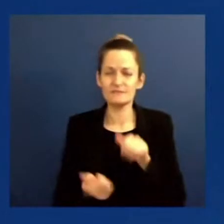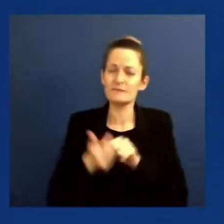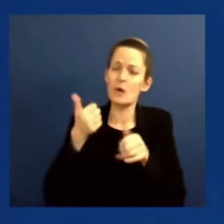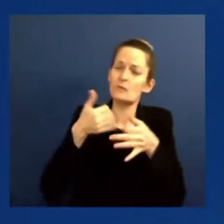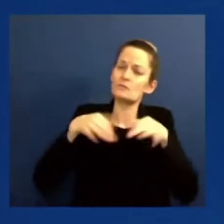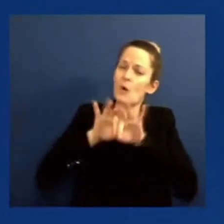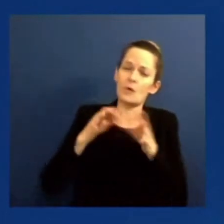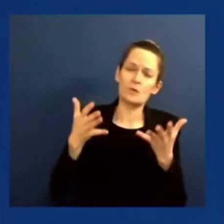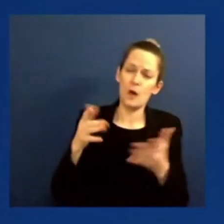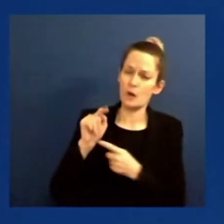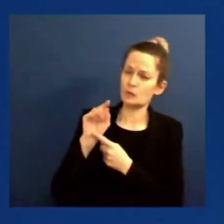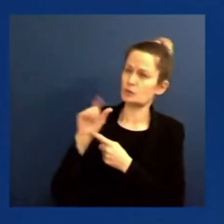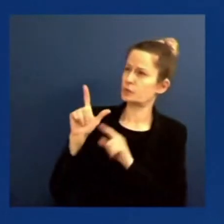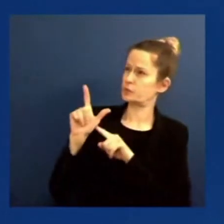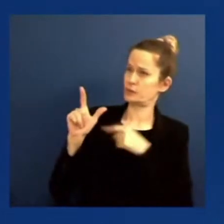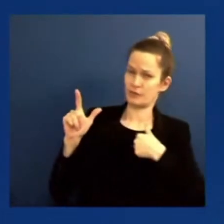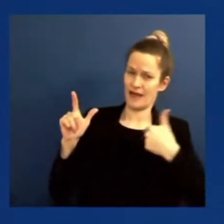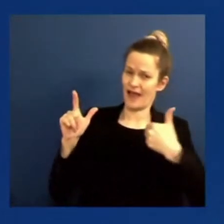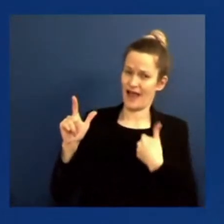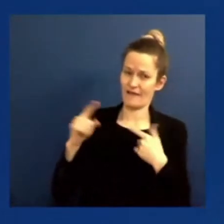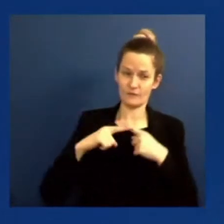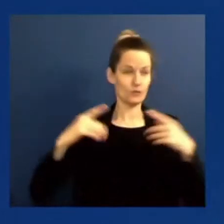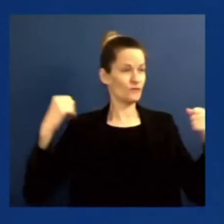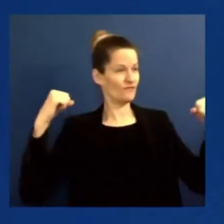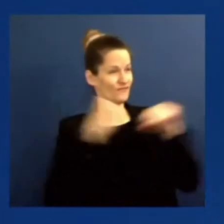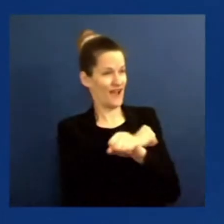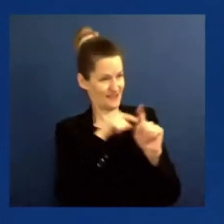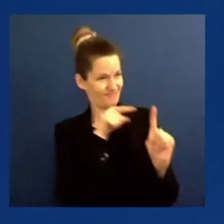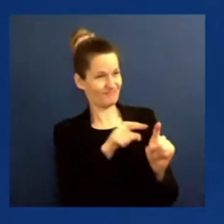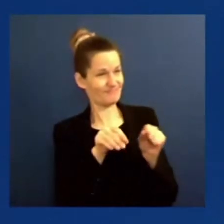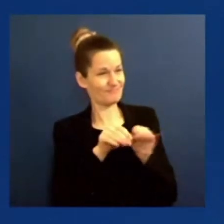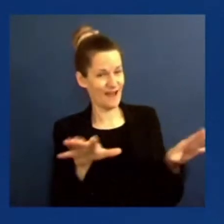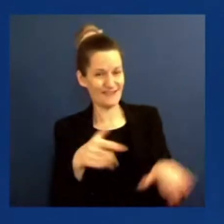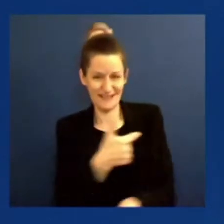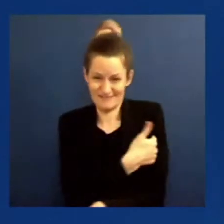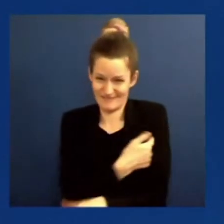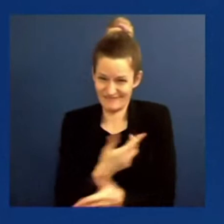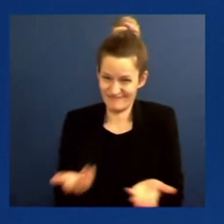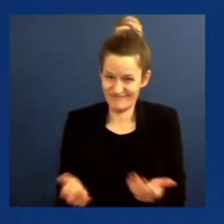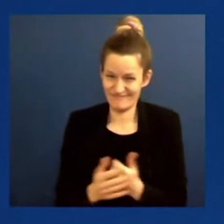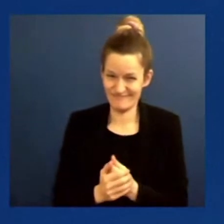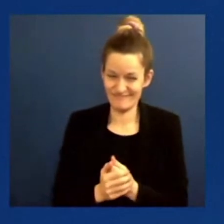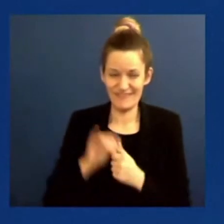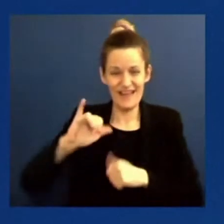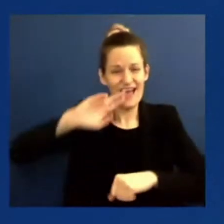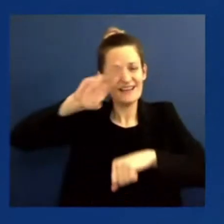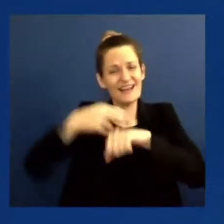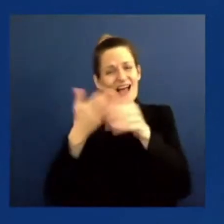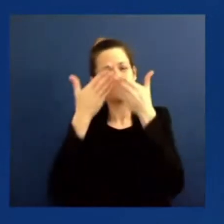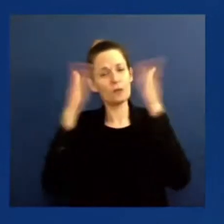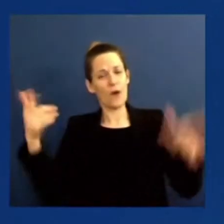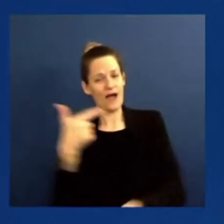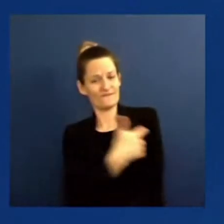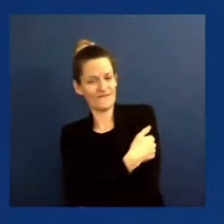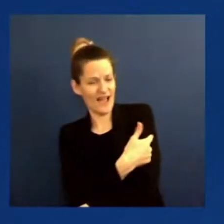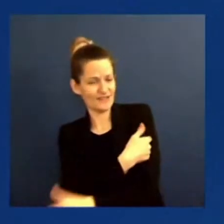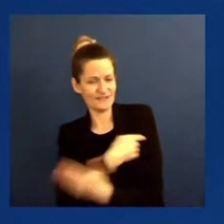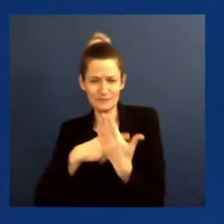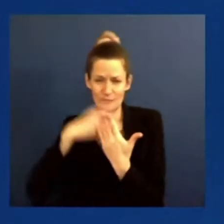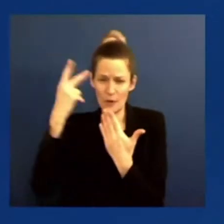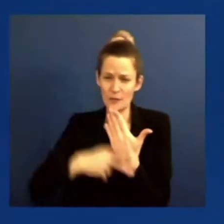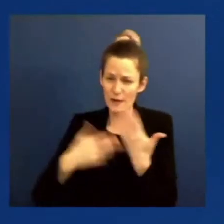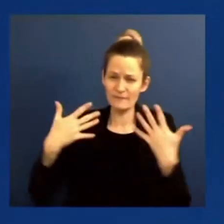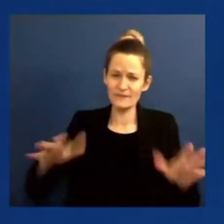virus. We established a nationwide vaccination program that's gotten more than 500 million shots in